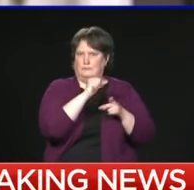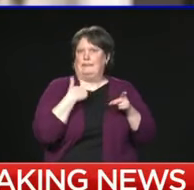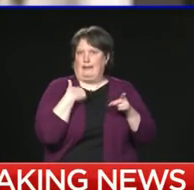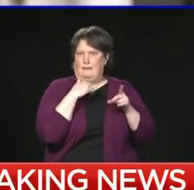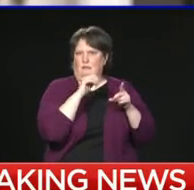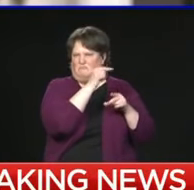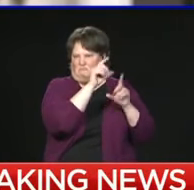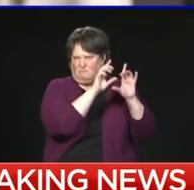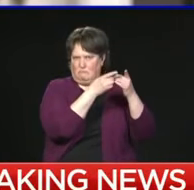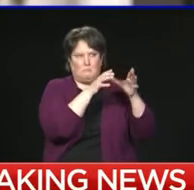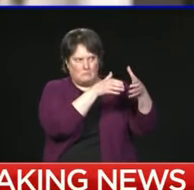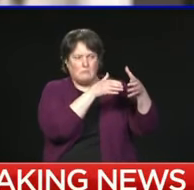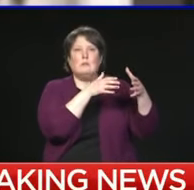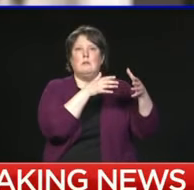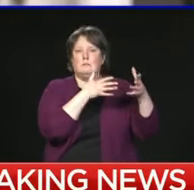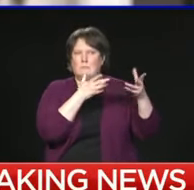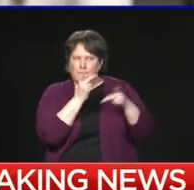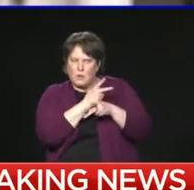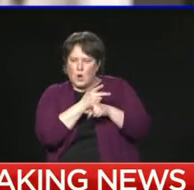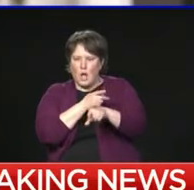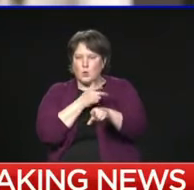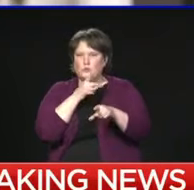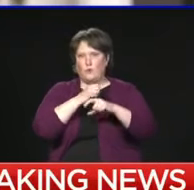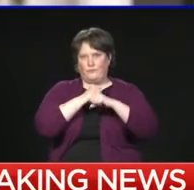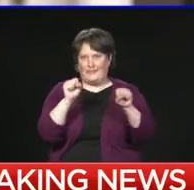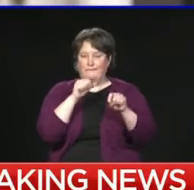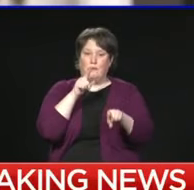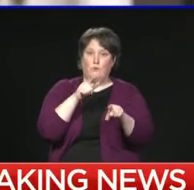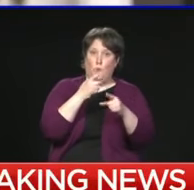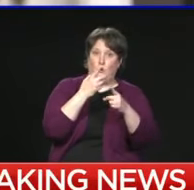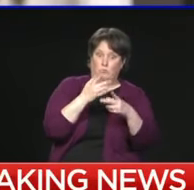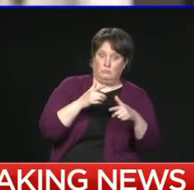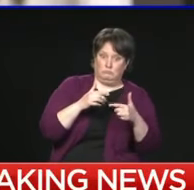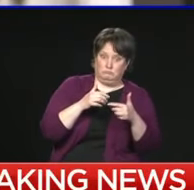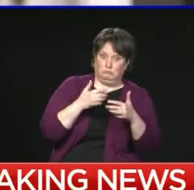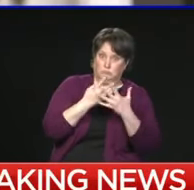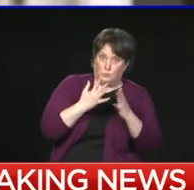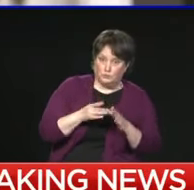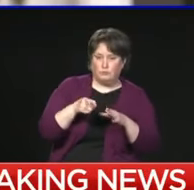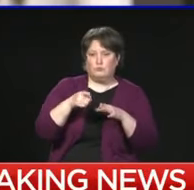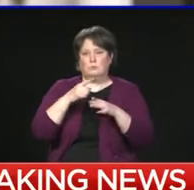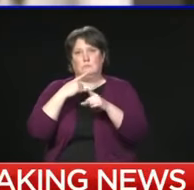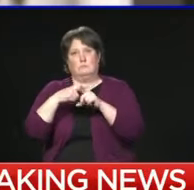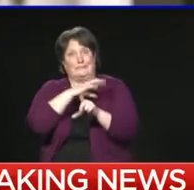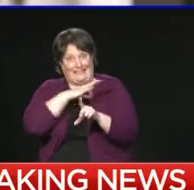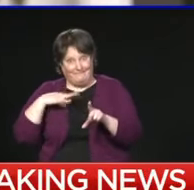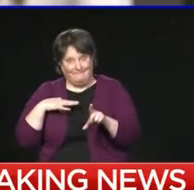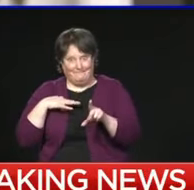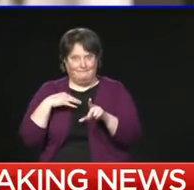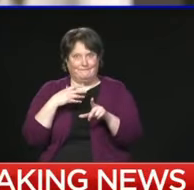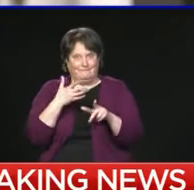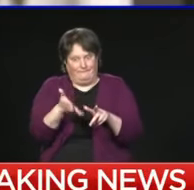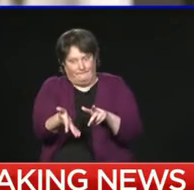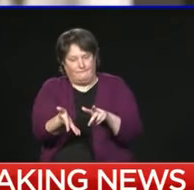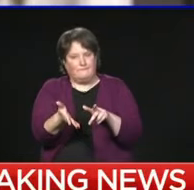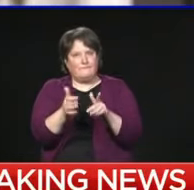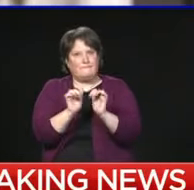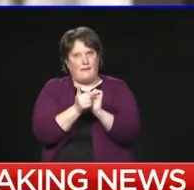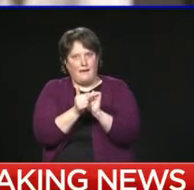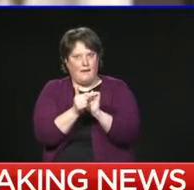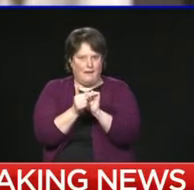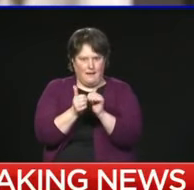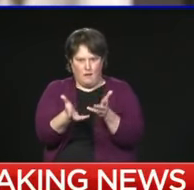range of measures to keep both those who work in our correctional facilities, but also those who are residents there,